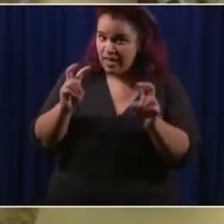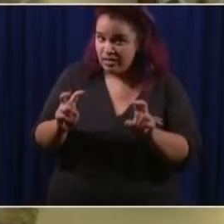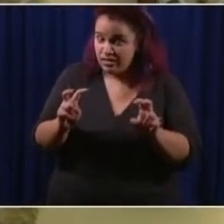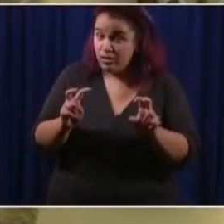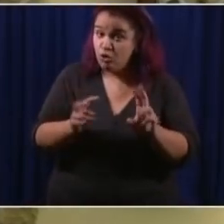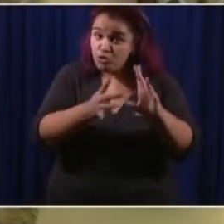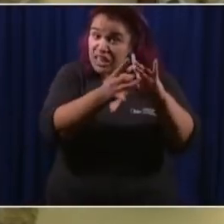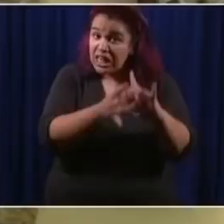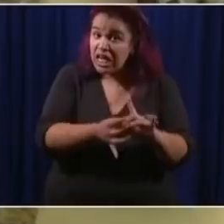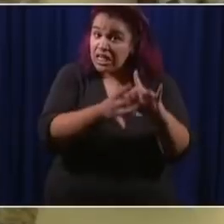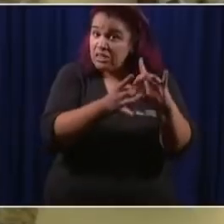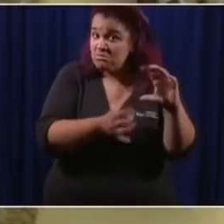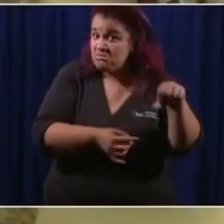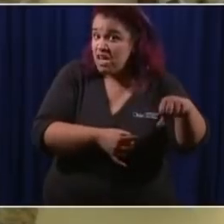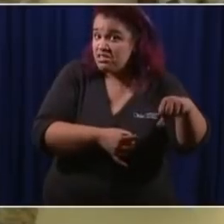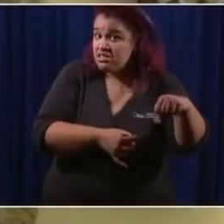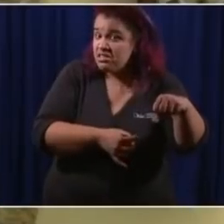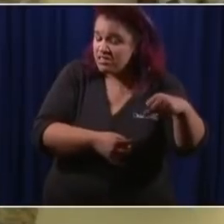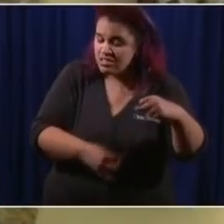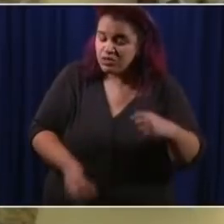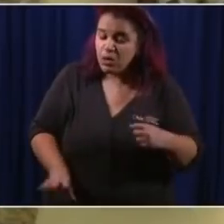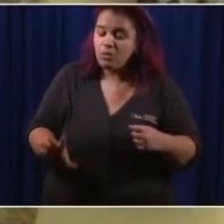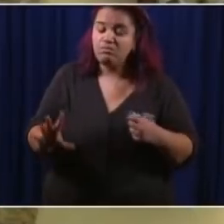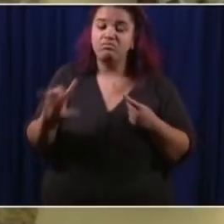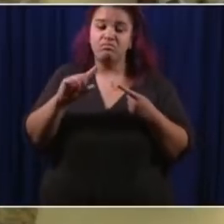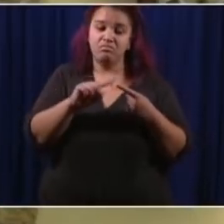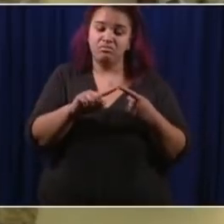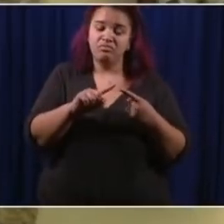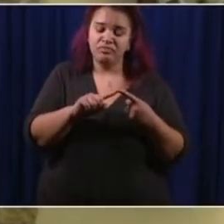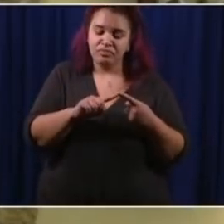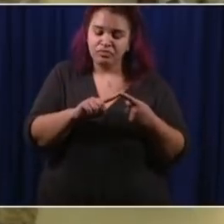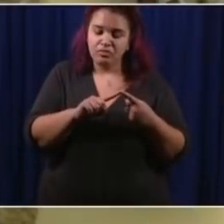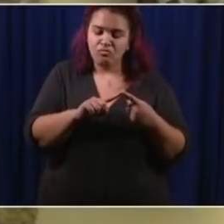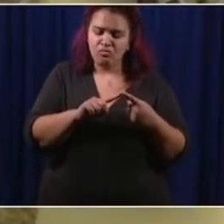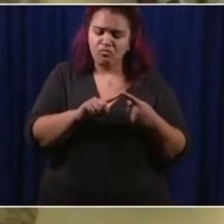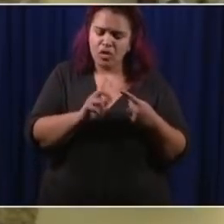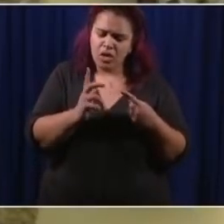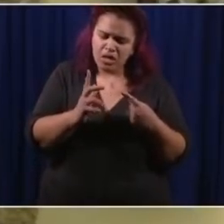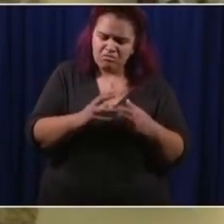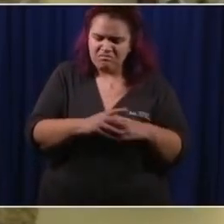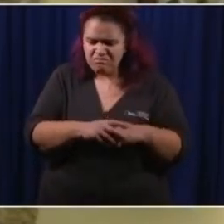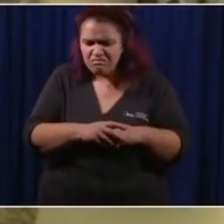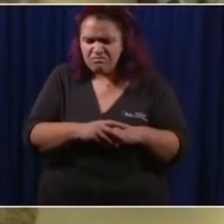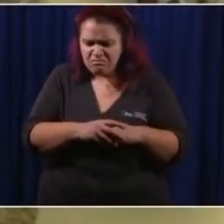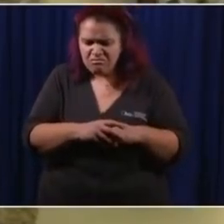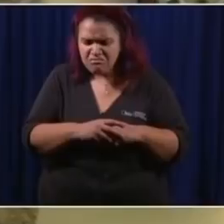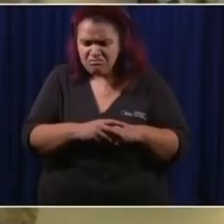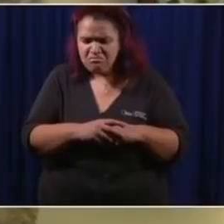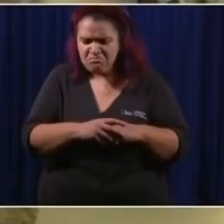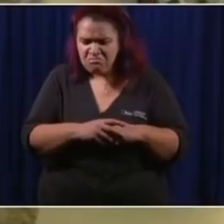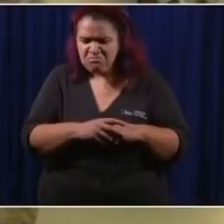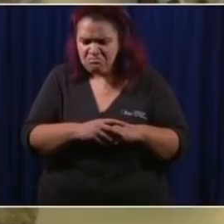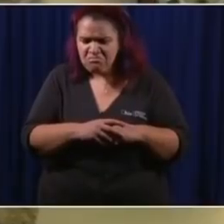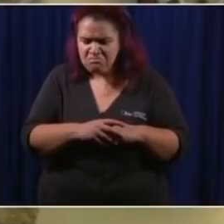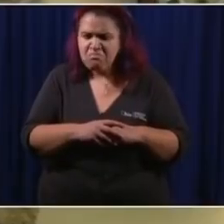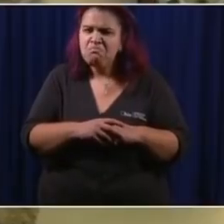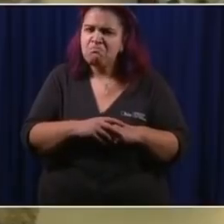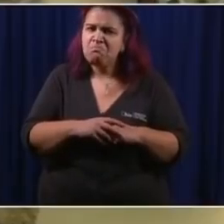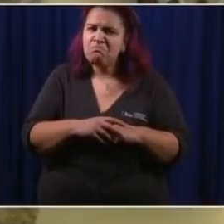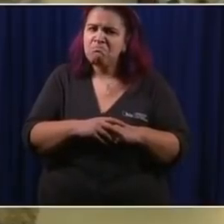related. One, we continue to see a difference in the